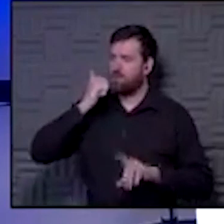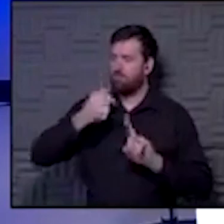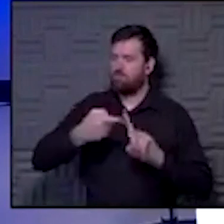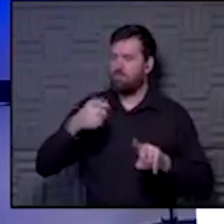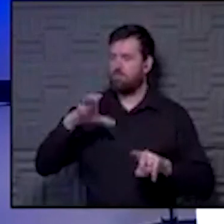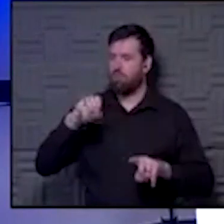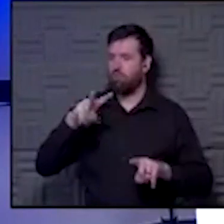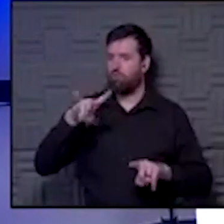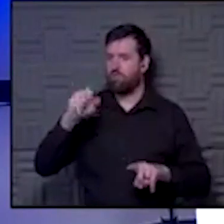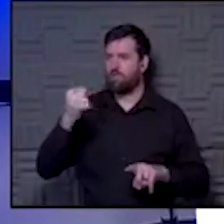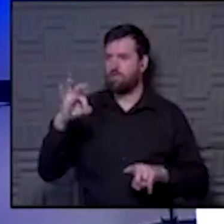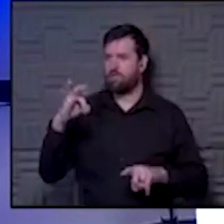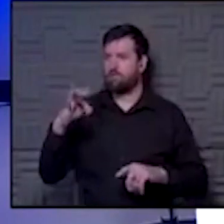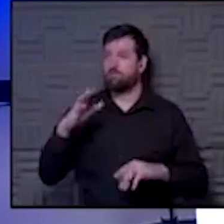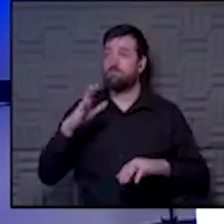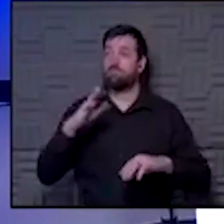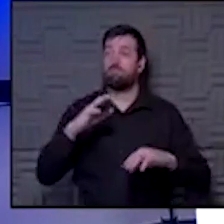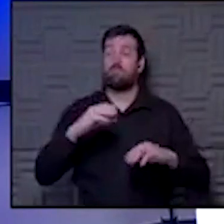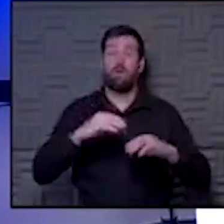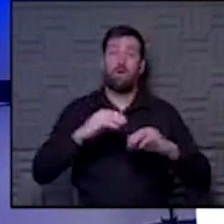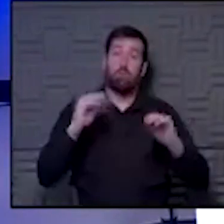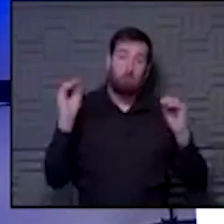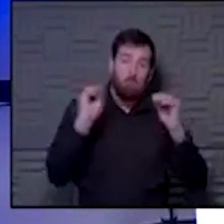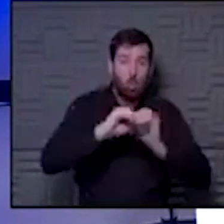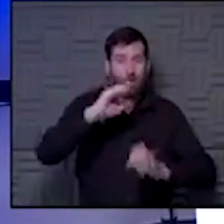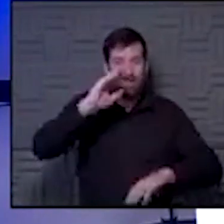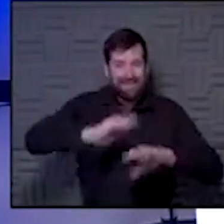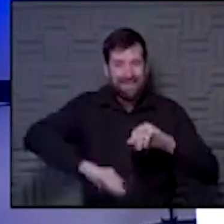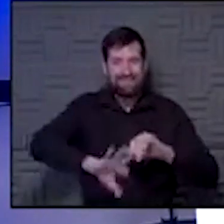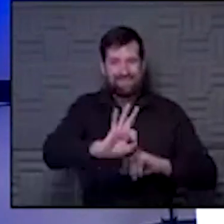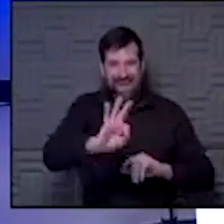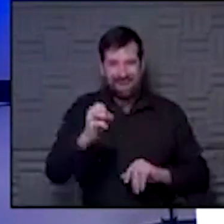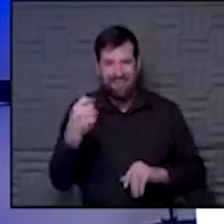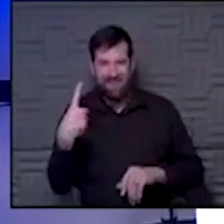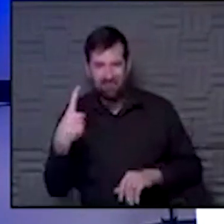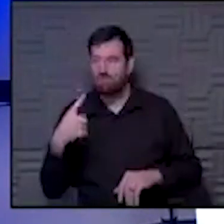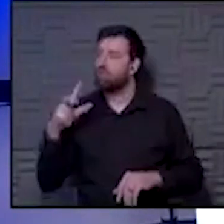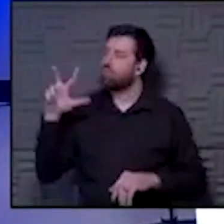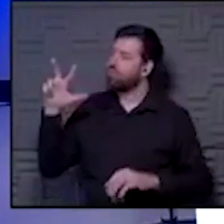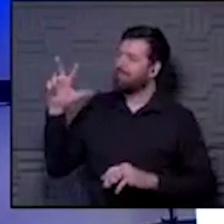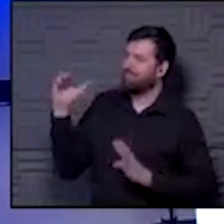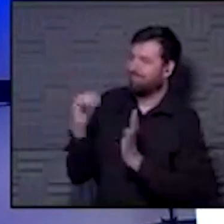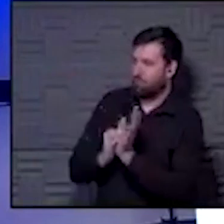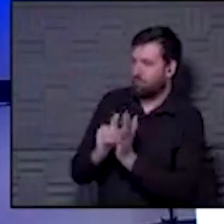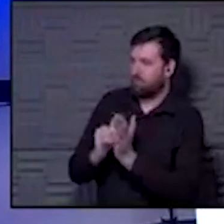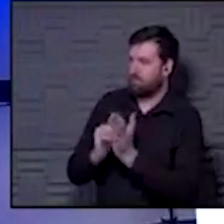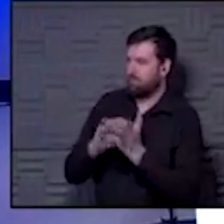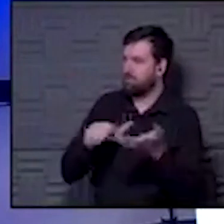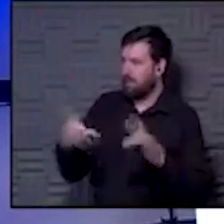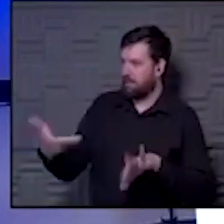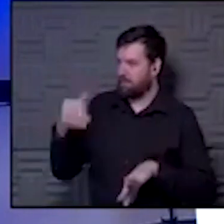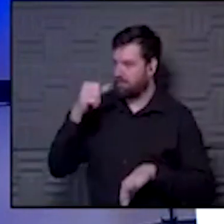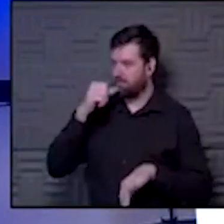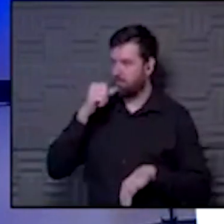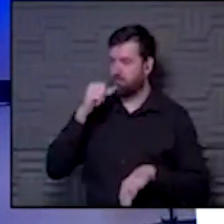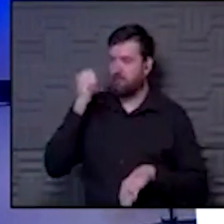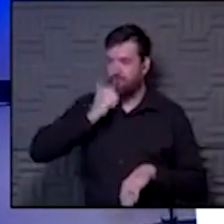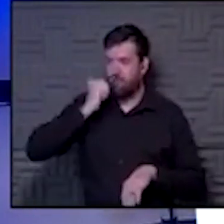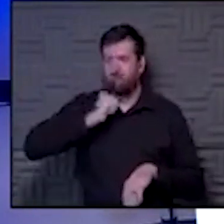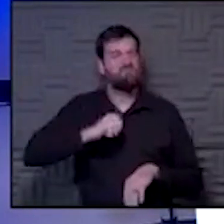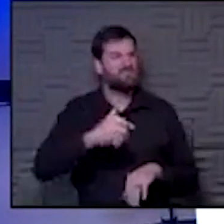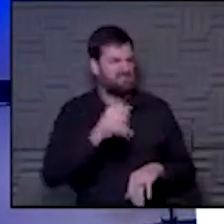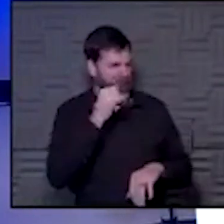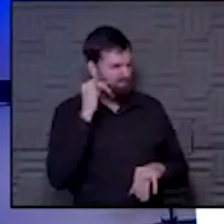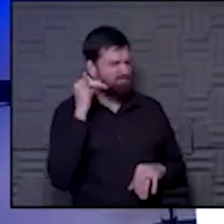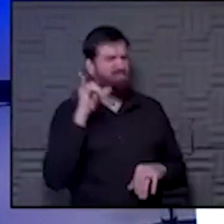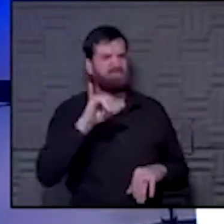COVID-19? It was more than 9/11 every day. 3,000 deaths a day. We from hit a record COVID-19. last night. I think it's like We did.